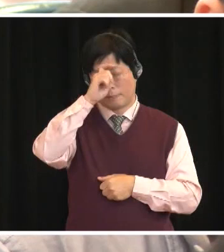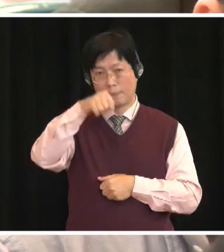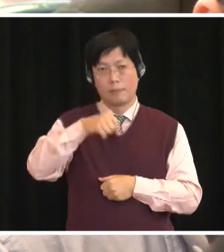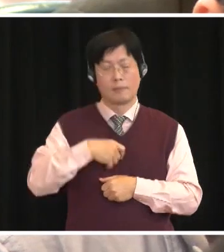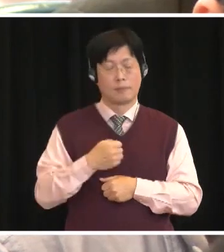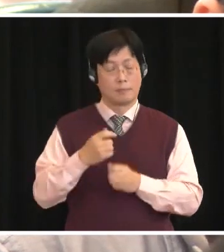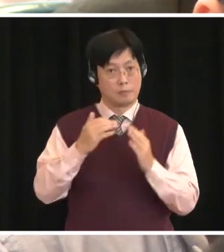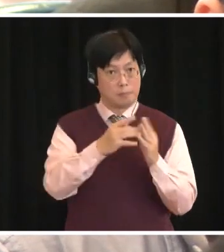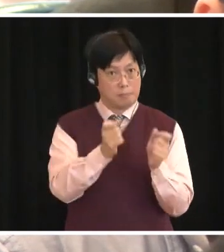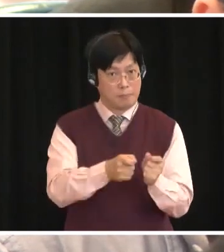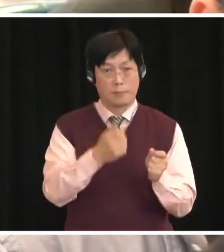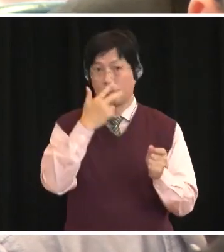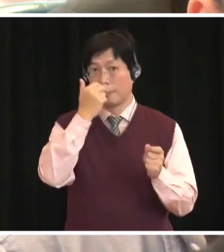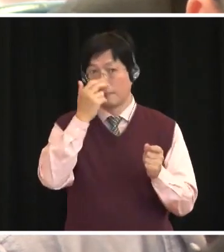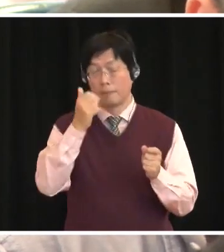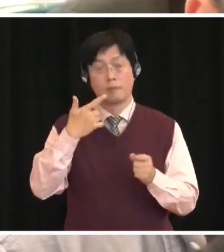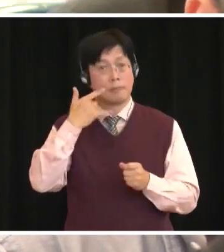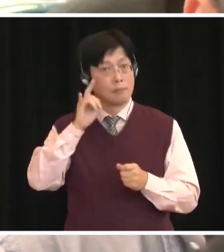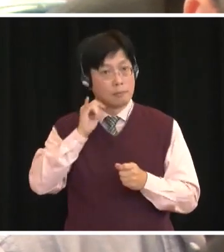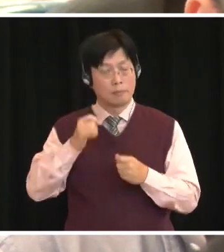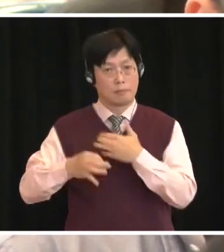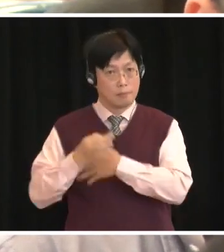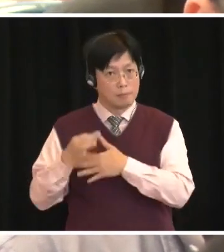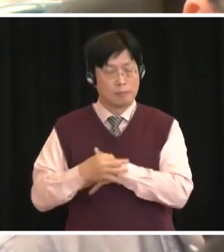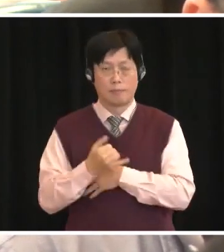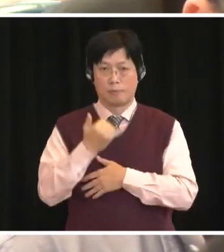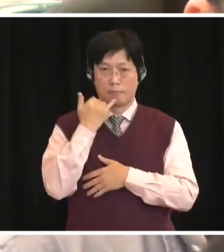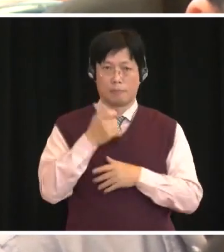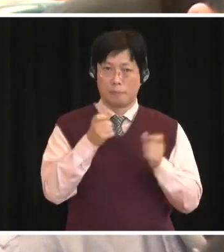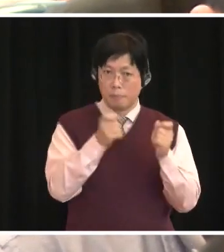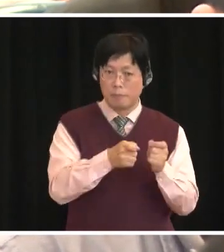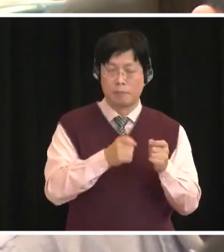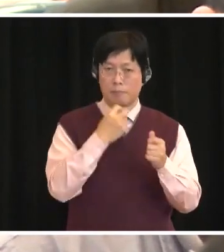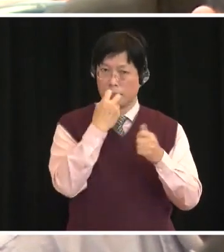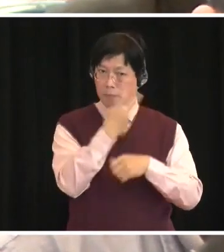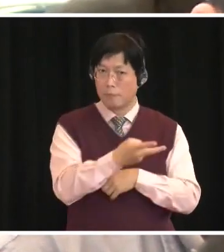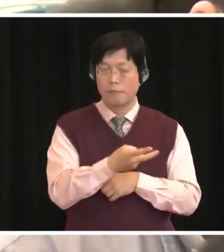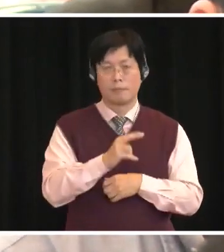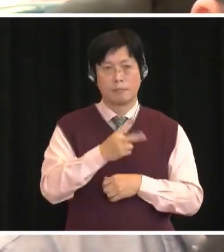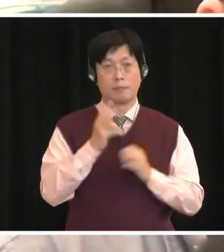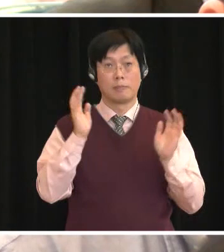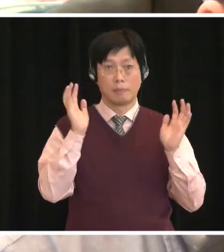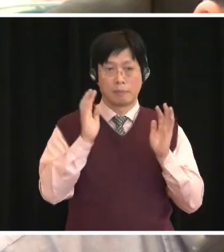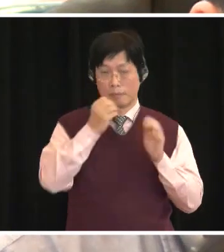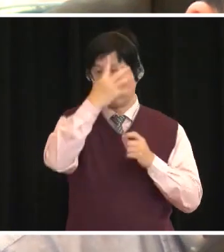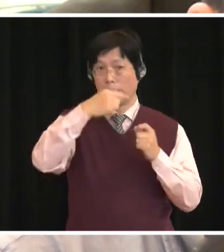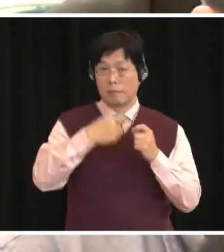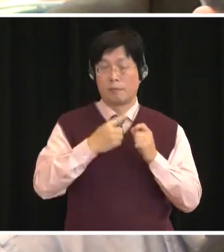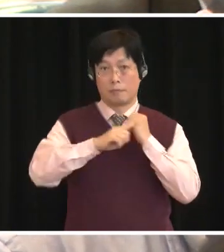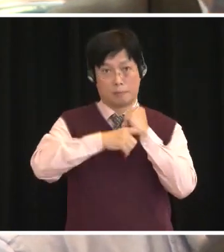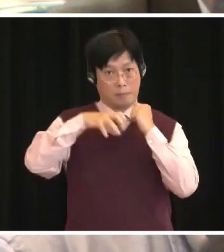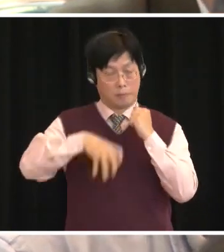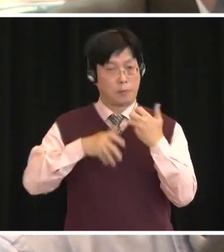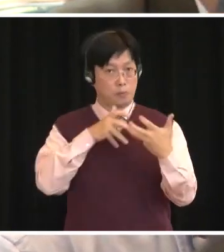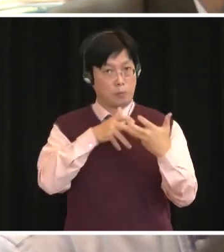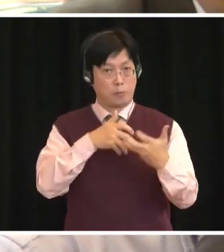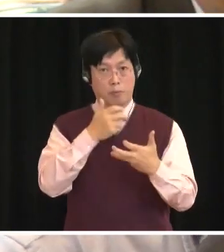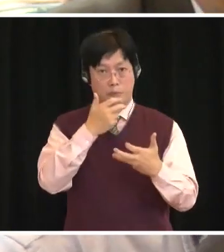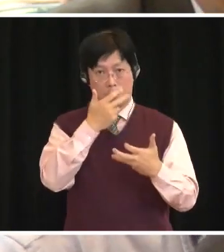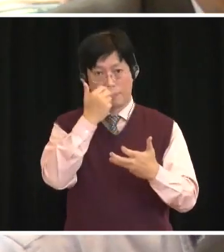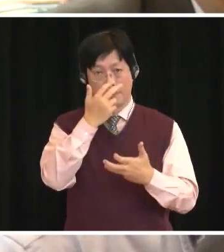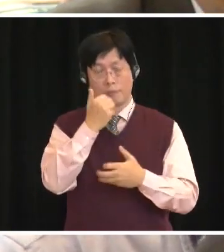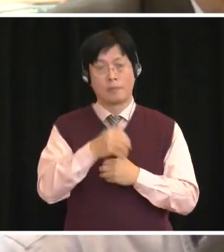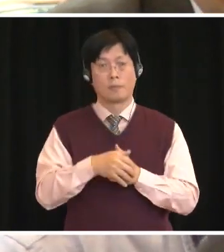Well, because we want to make sure the child's parents can come